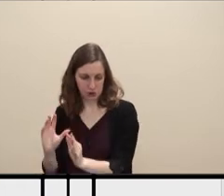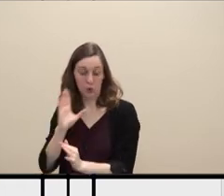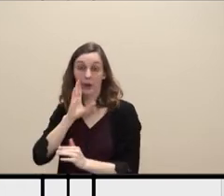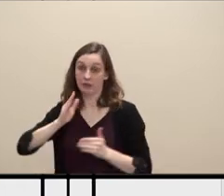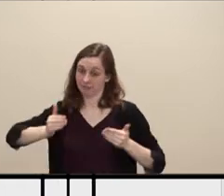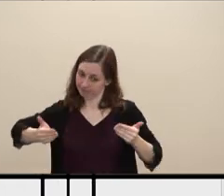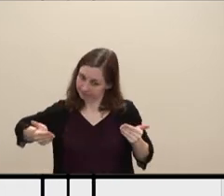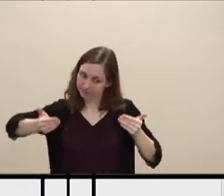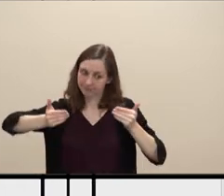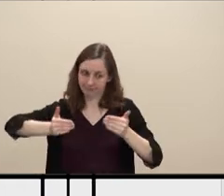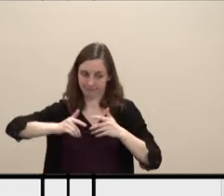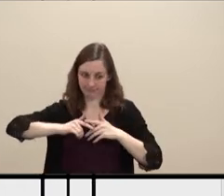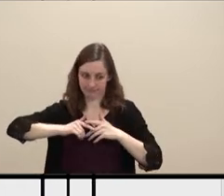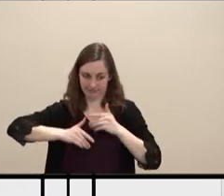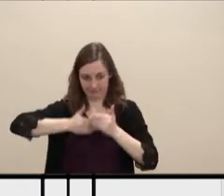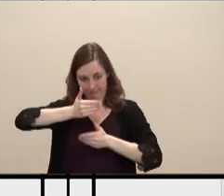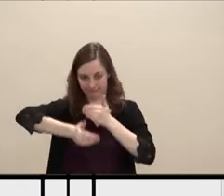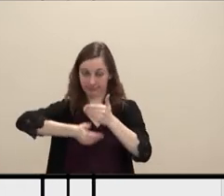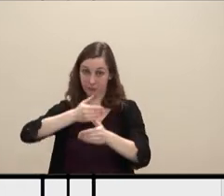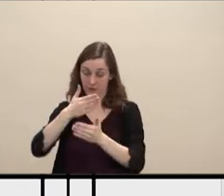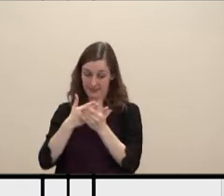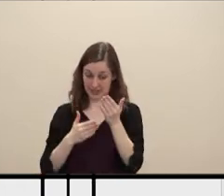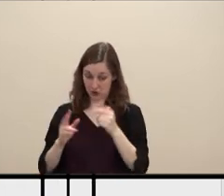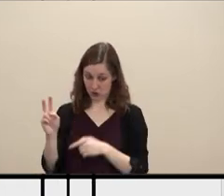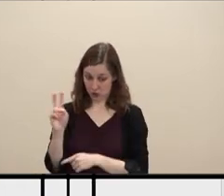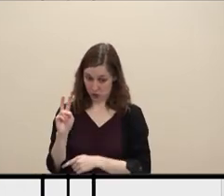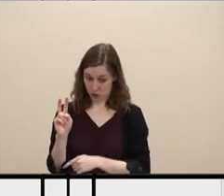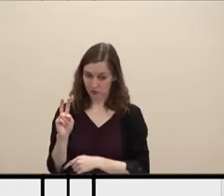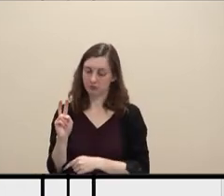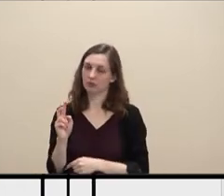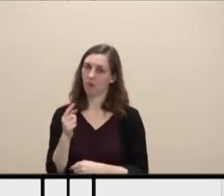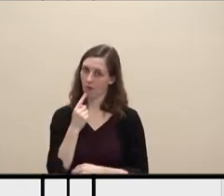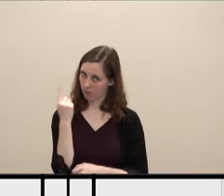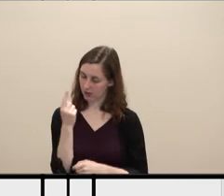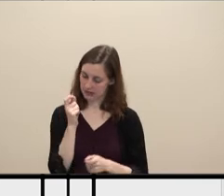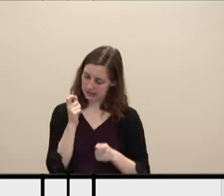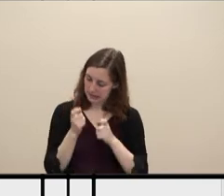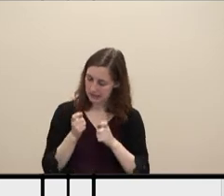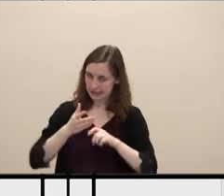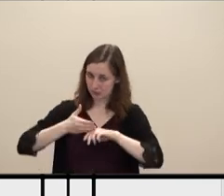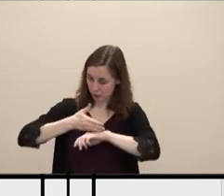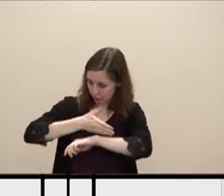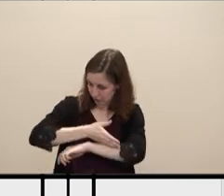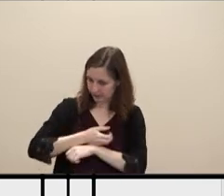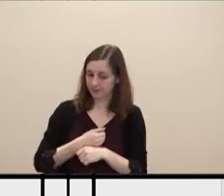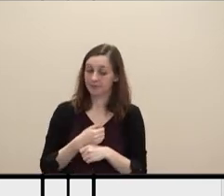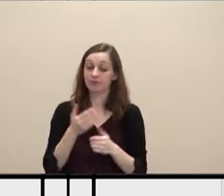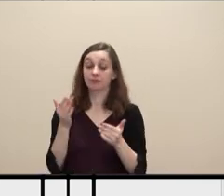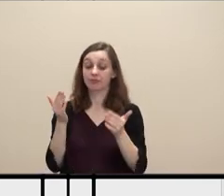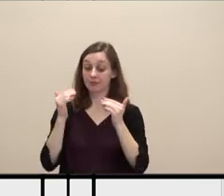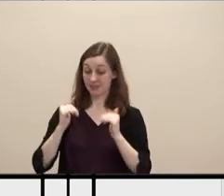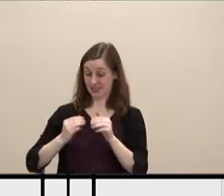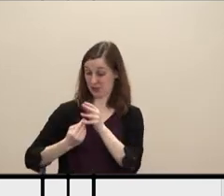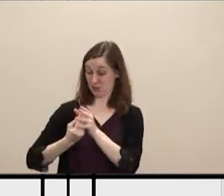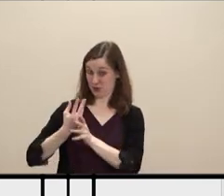two. And of course, we're always improving. And then in spring of next school year,